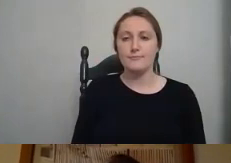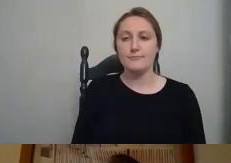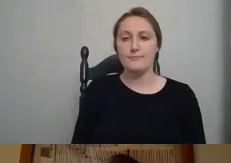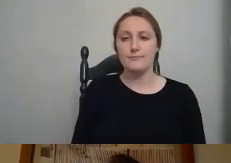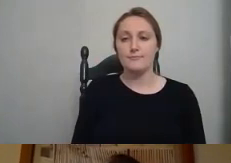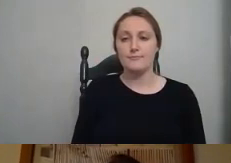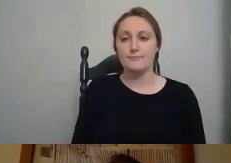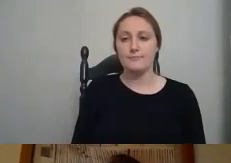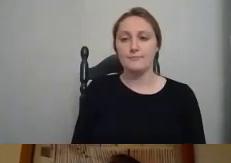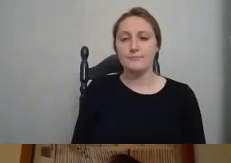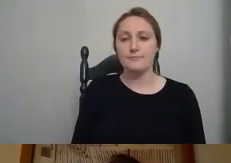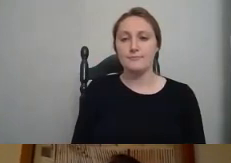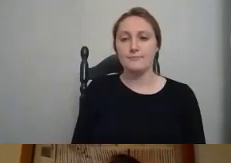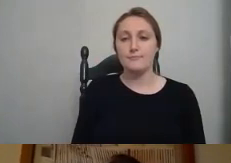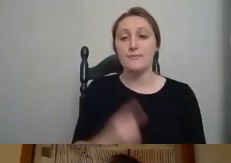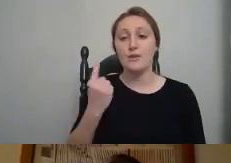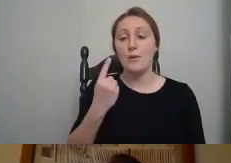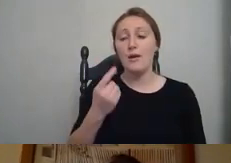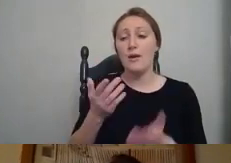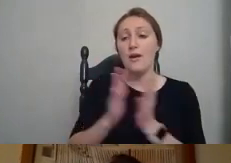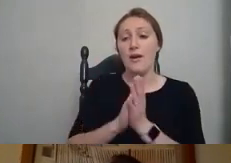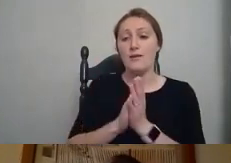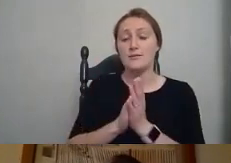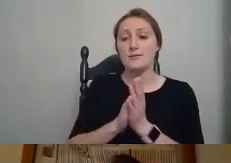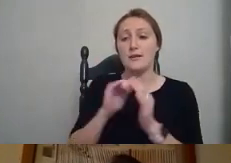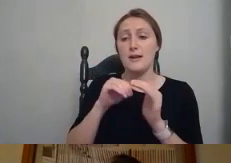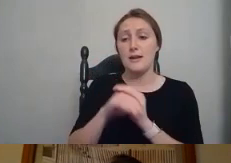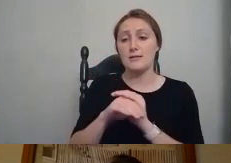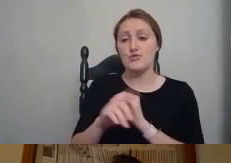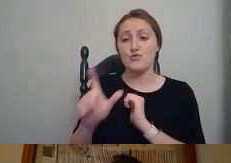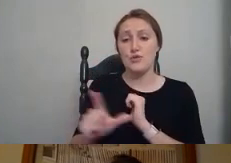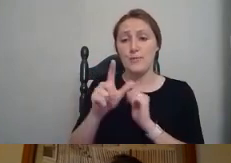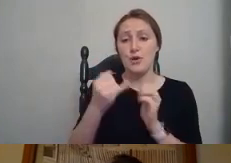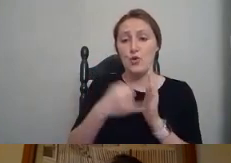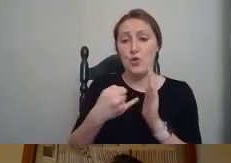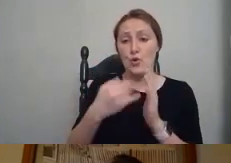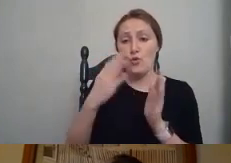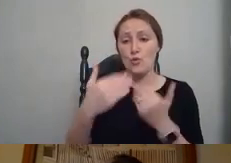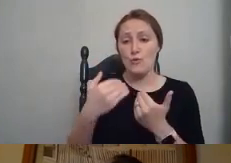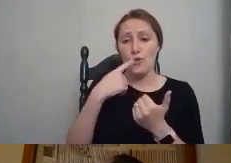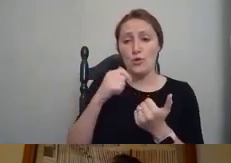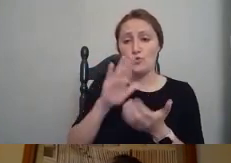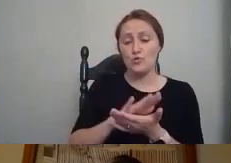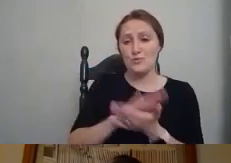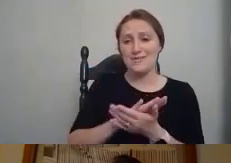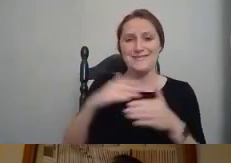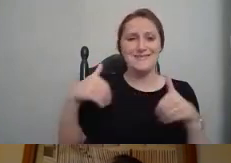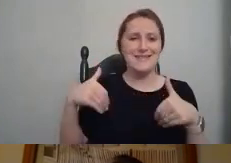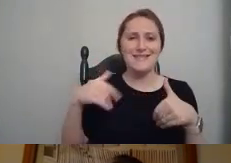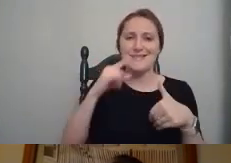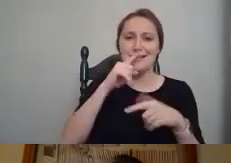Someone asked a question about access the library, art rooms in the schools. Not yet. Kids aren't allowed in